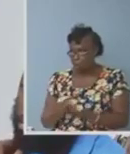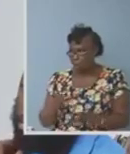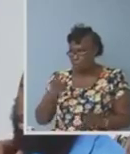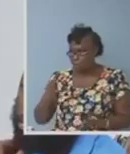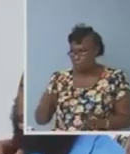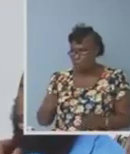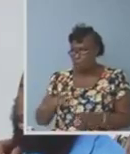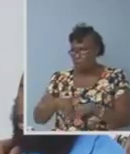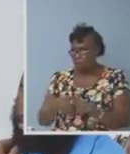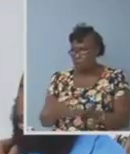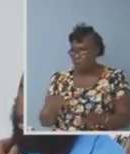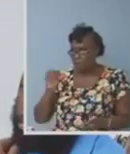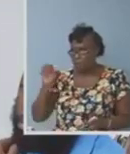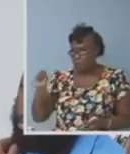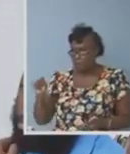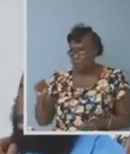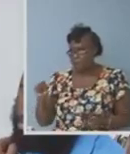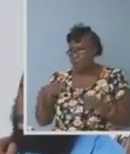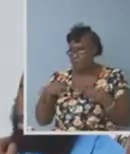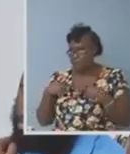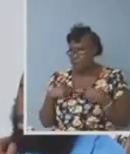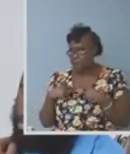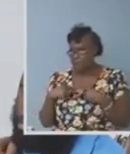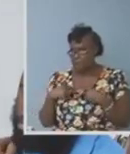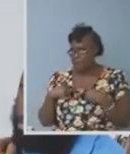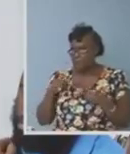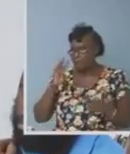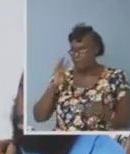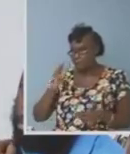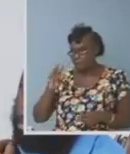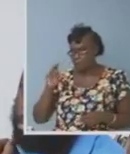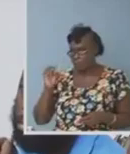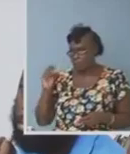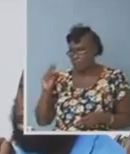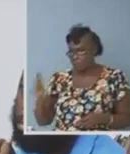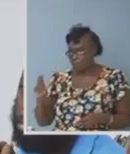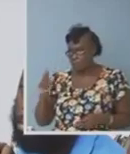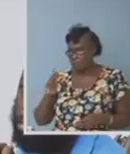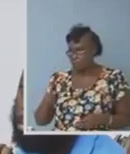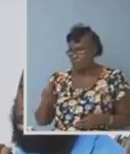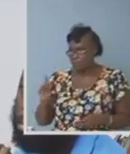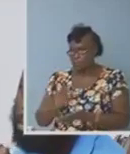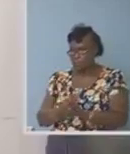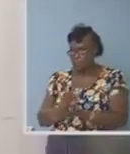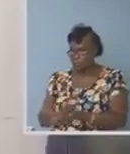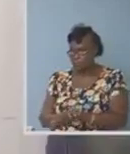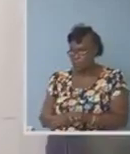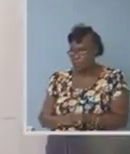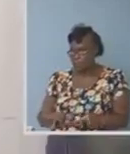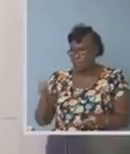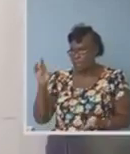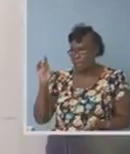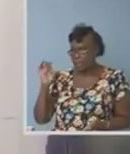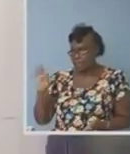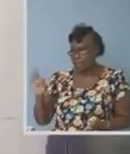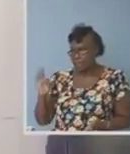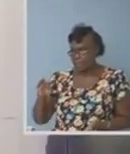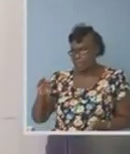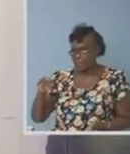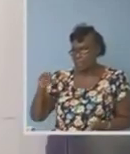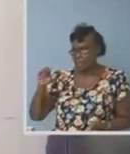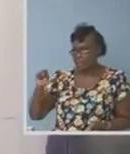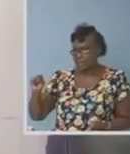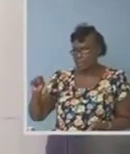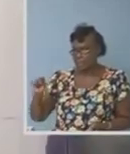secondary? We have 42 primary schools that we have catered for, and 9 secondary schools, and